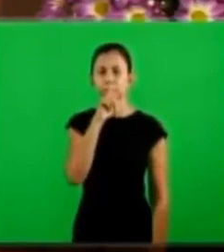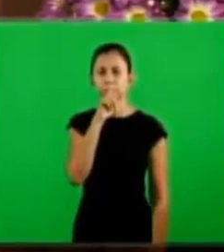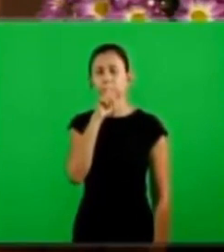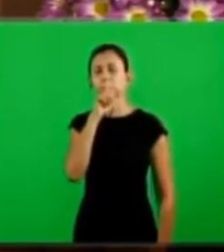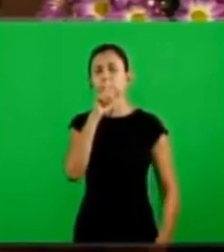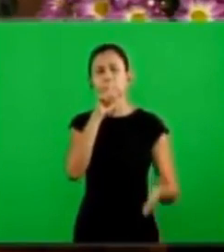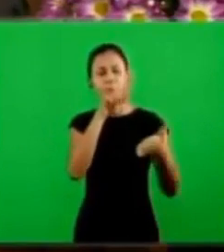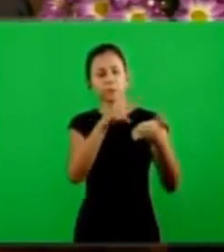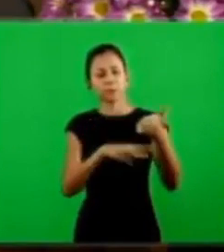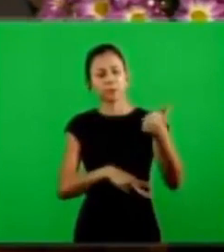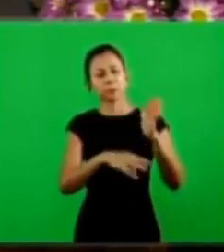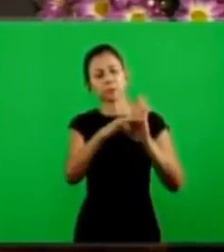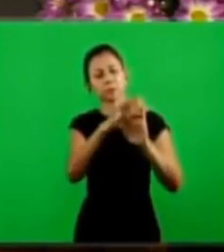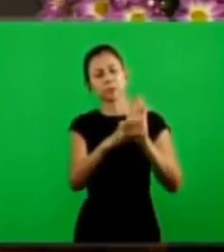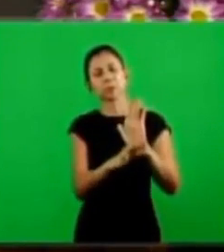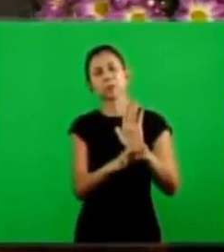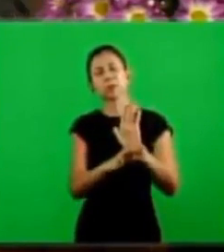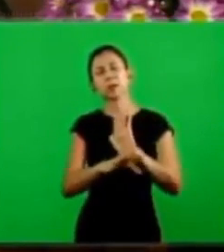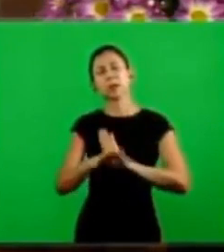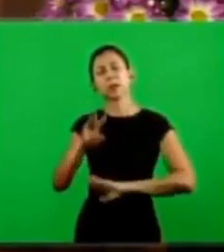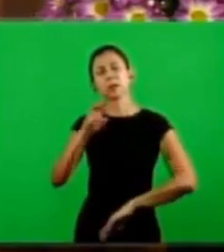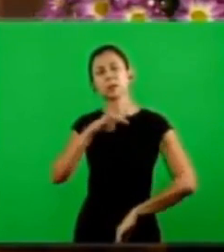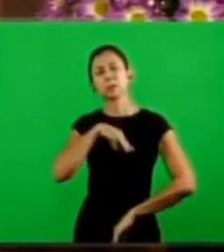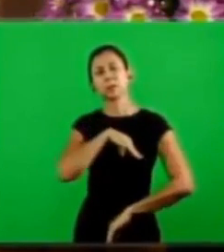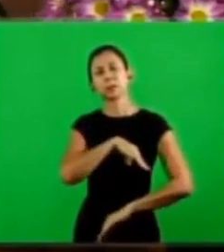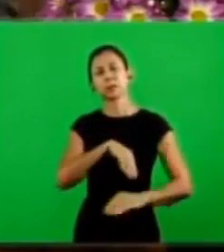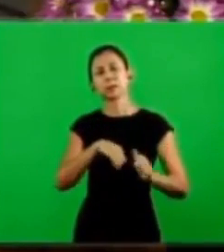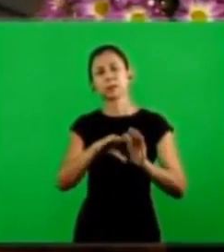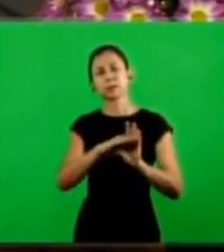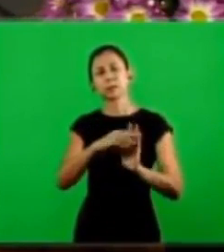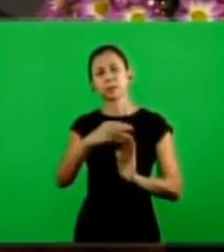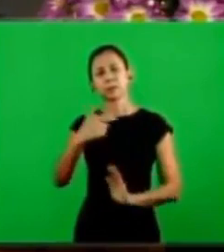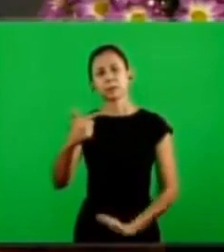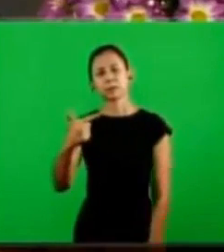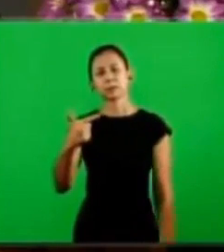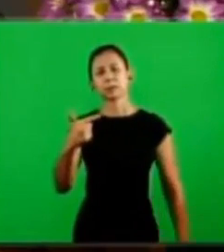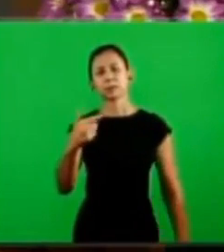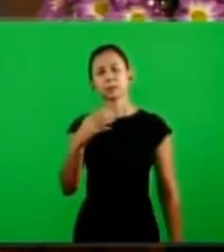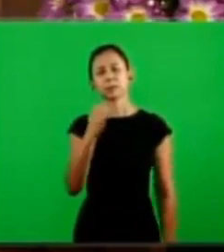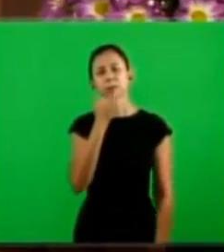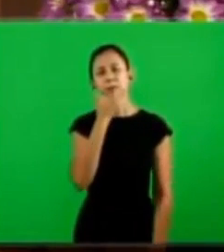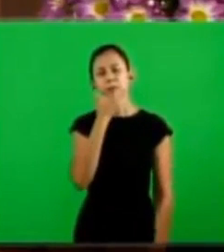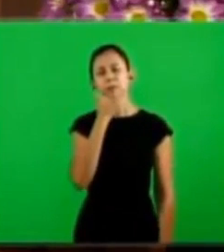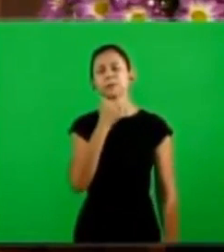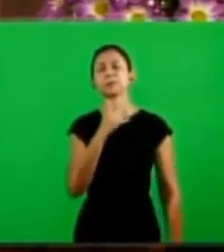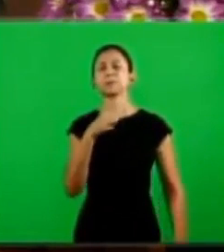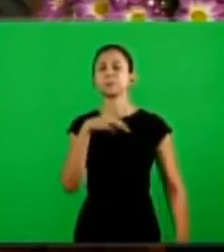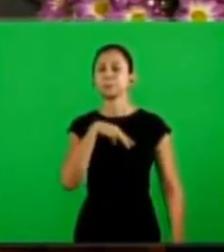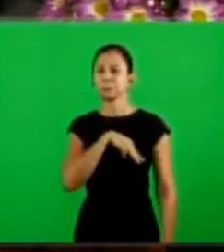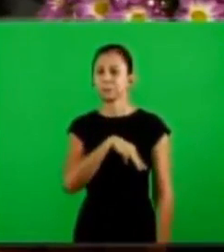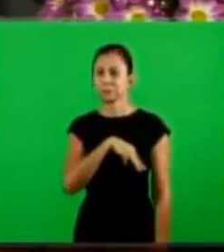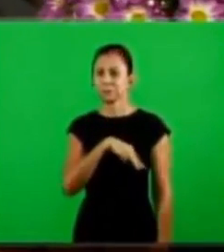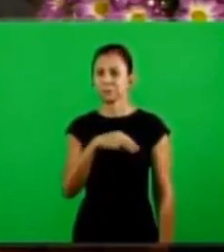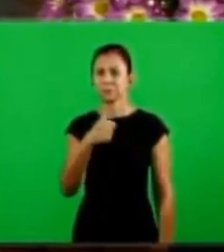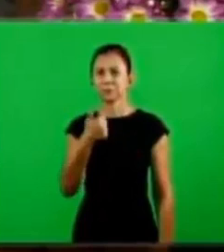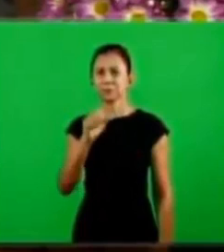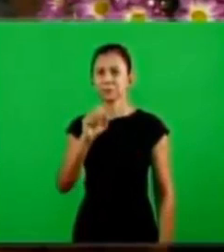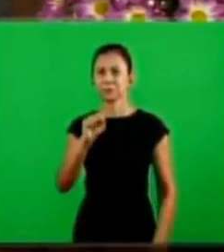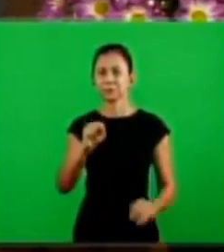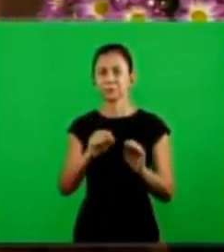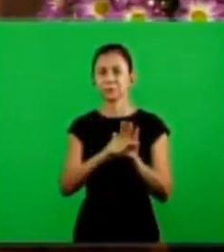Later on, you're going to read with Pastor Gilson a passage in Matthew 18:20.